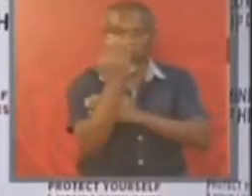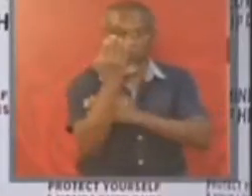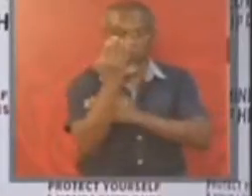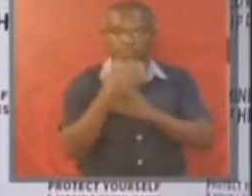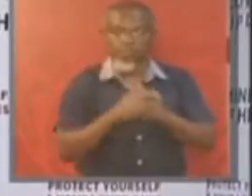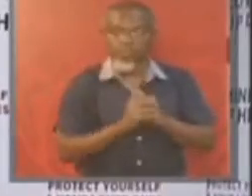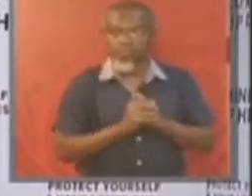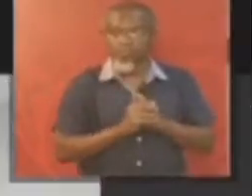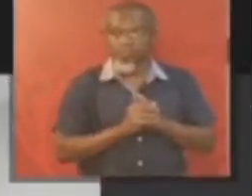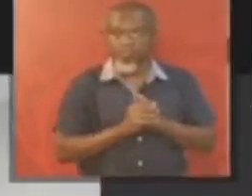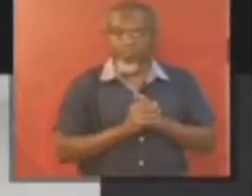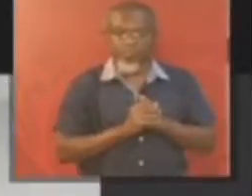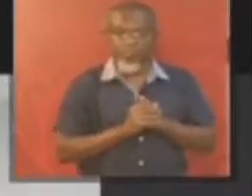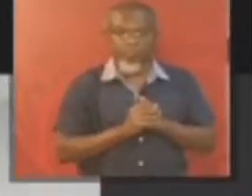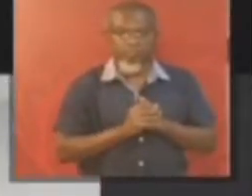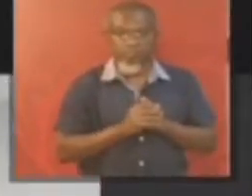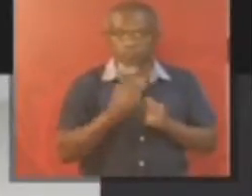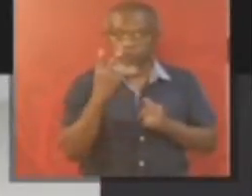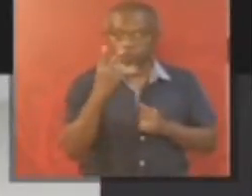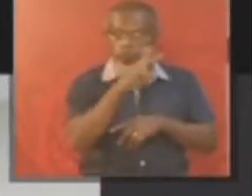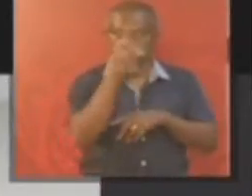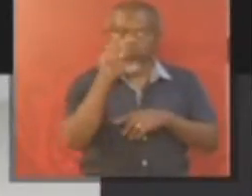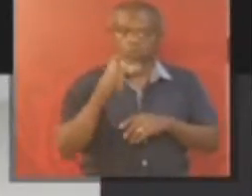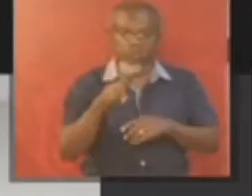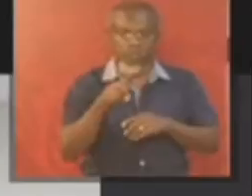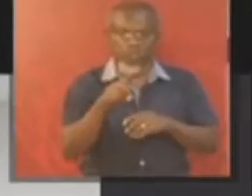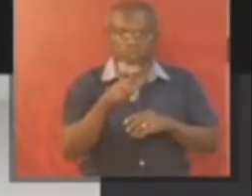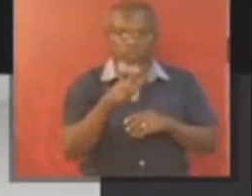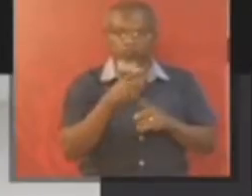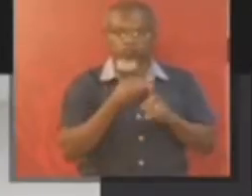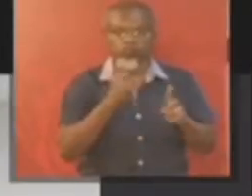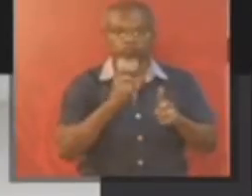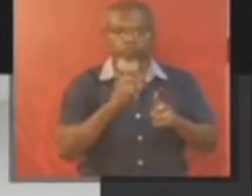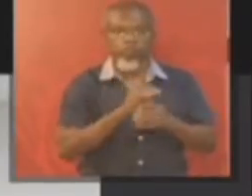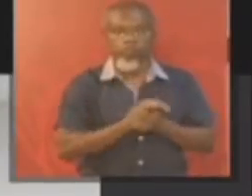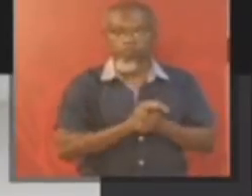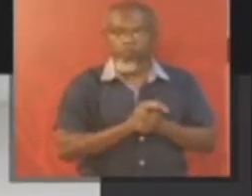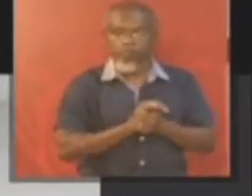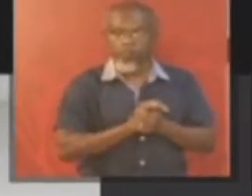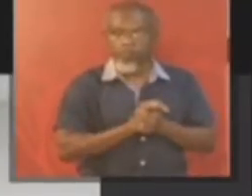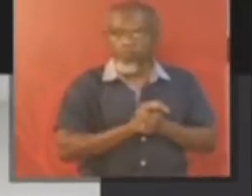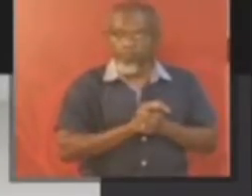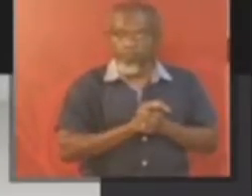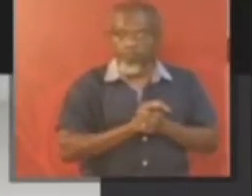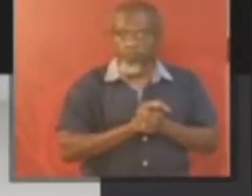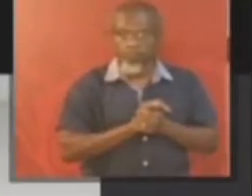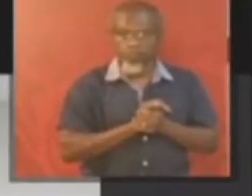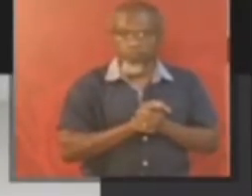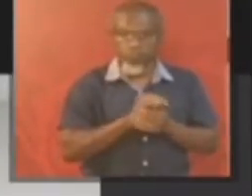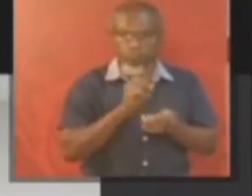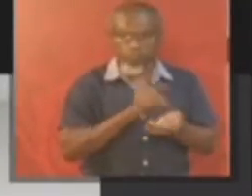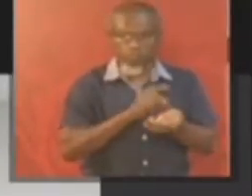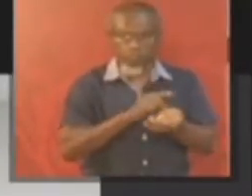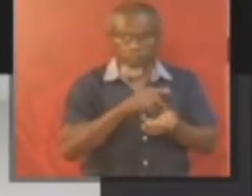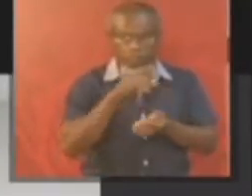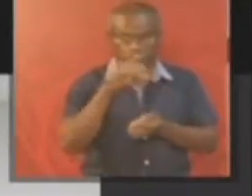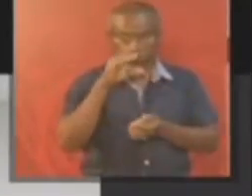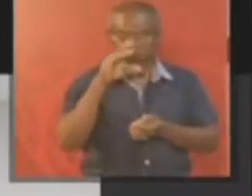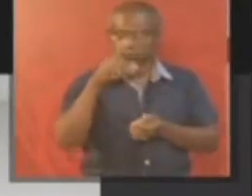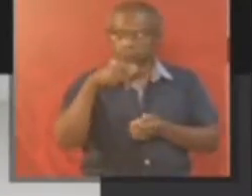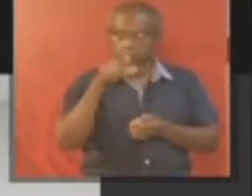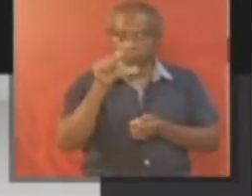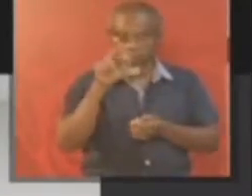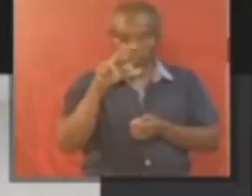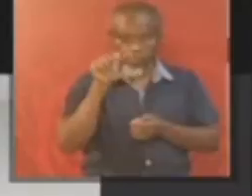Media Limited. My two questions are to the Chief Medical Officer, Dr. Roshan Parasram. So firstly, where are